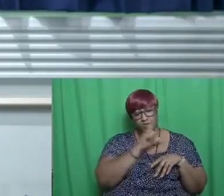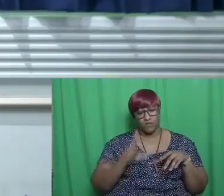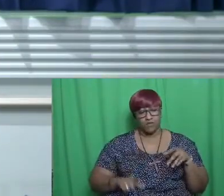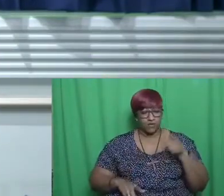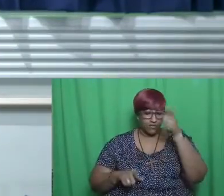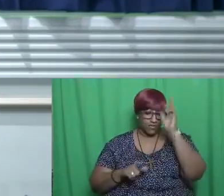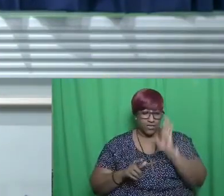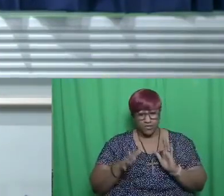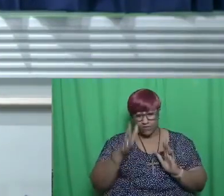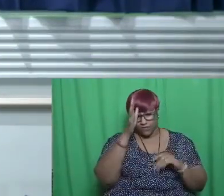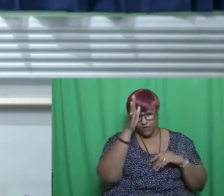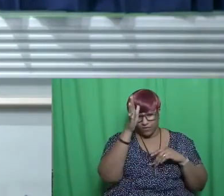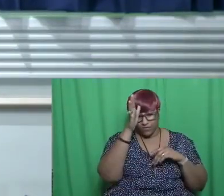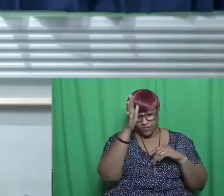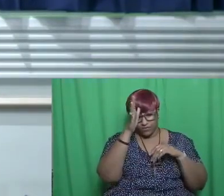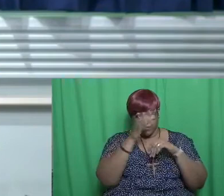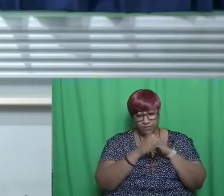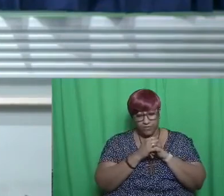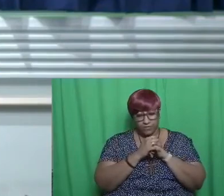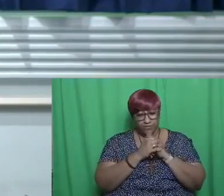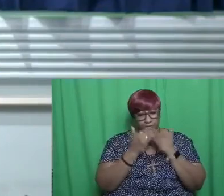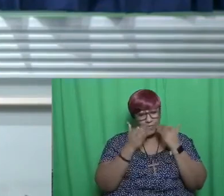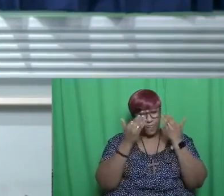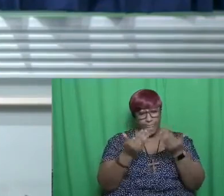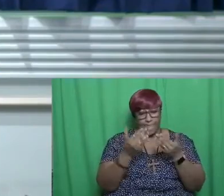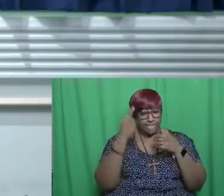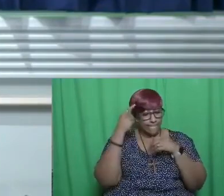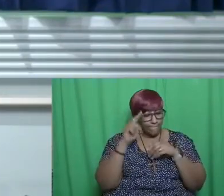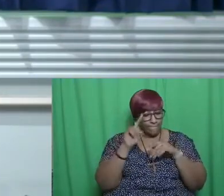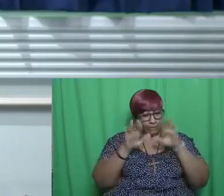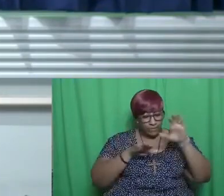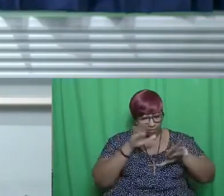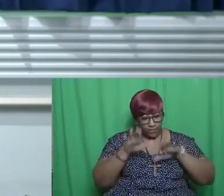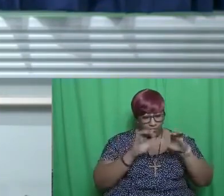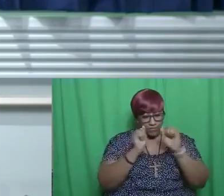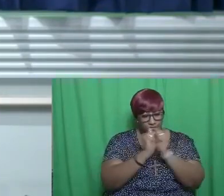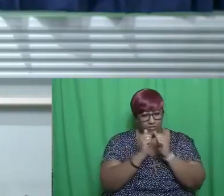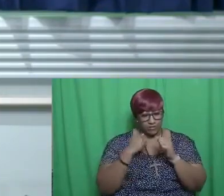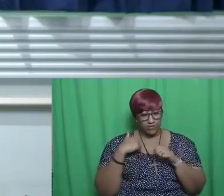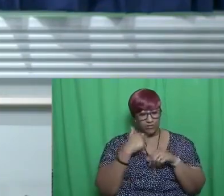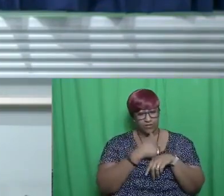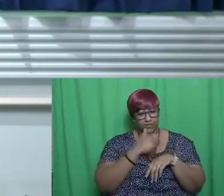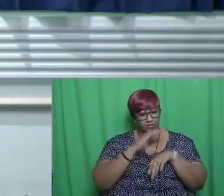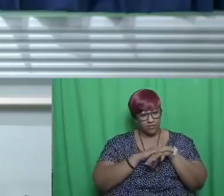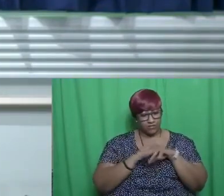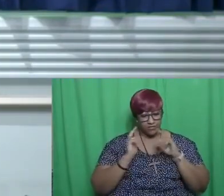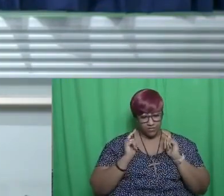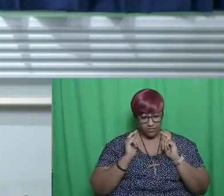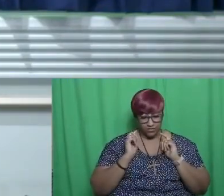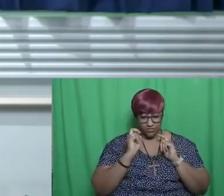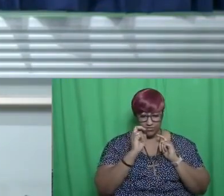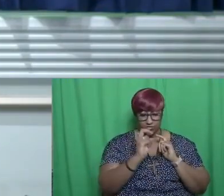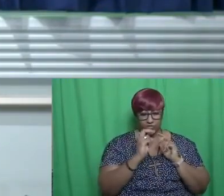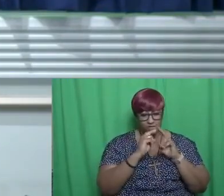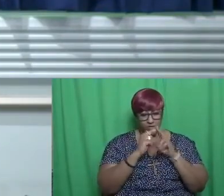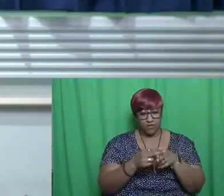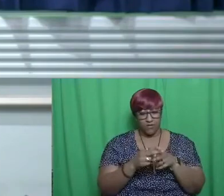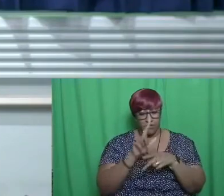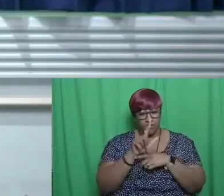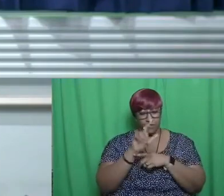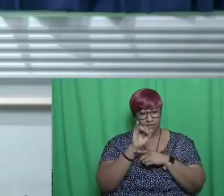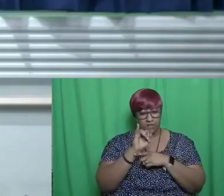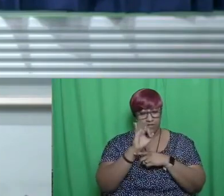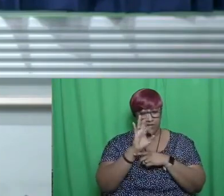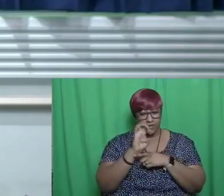you, Father. And thank you for walking with us on this journey called